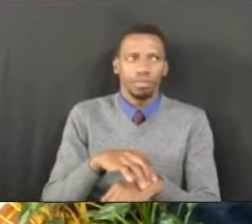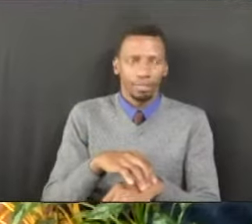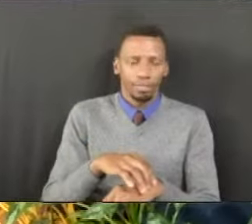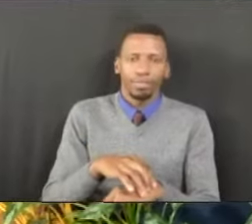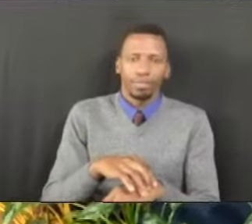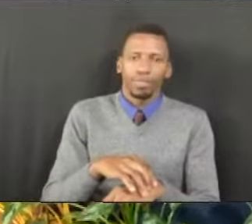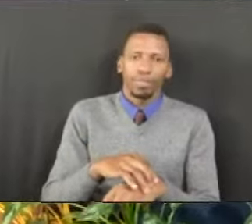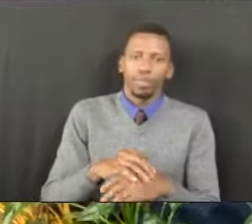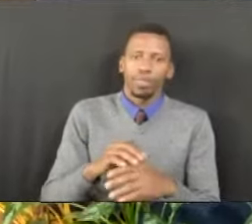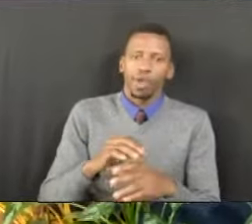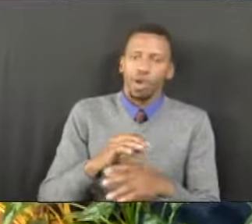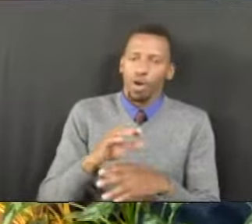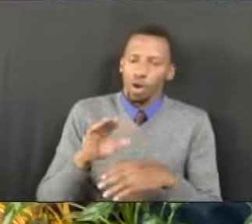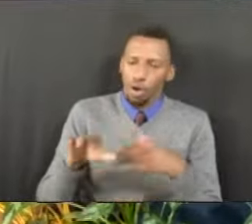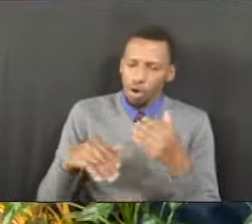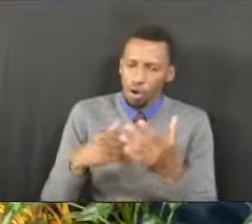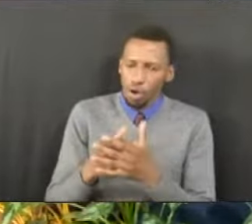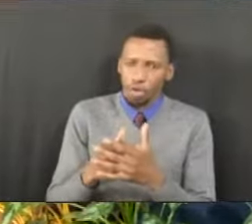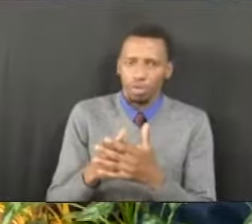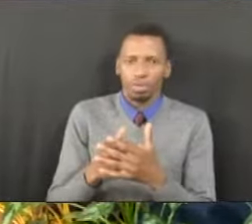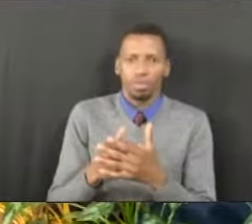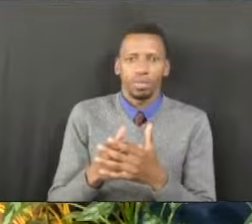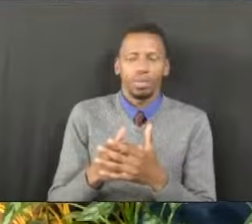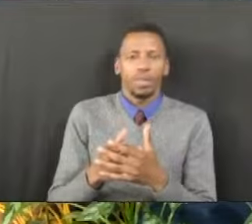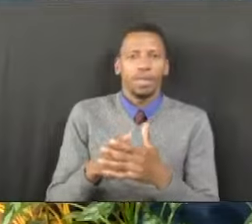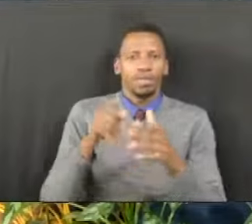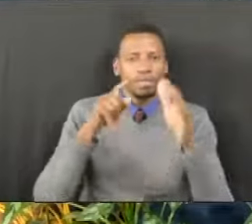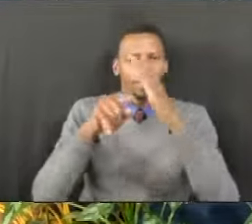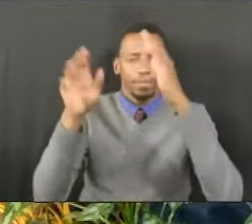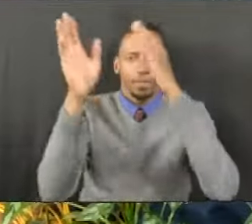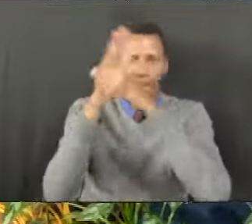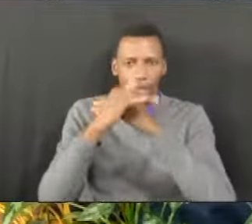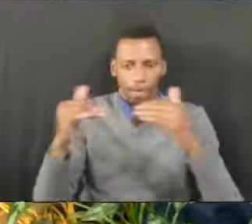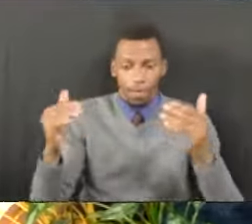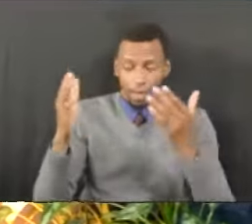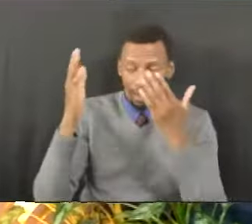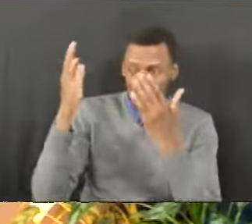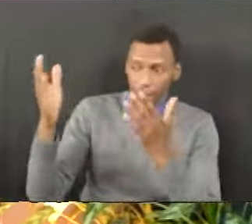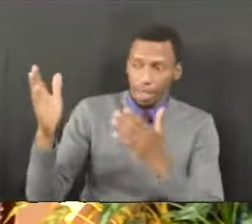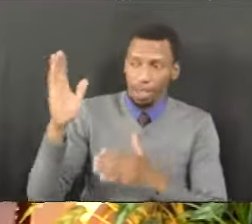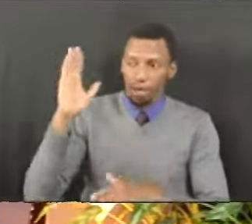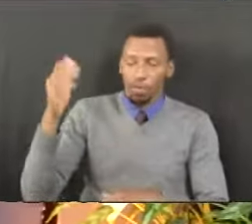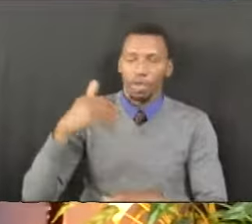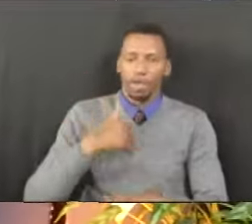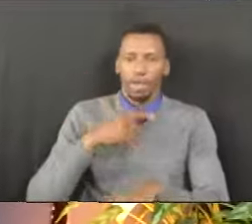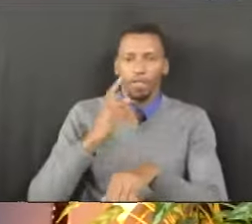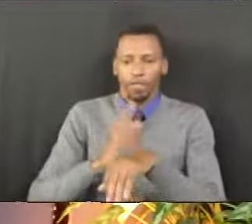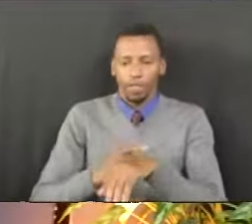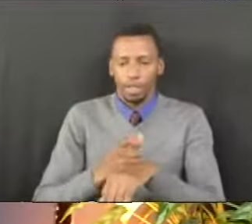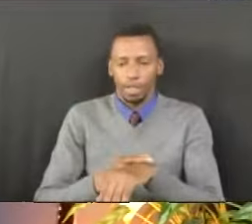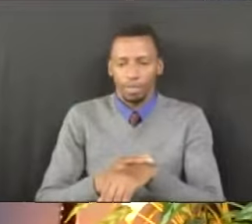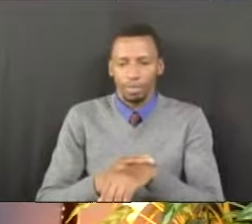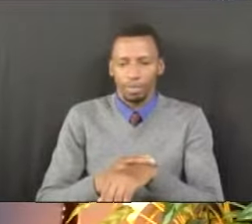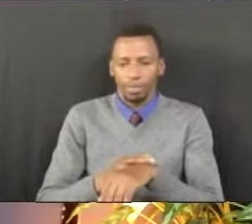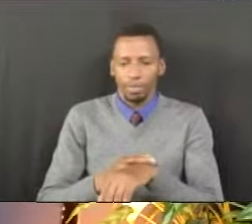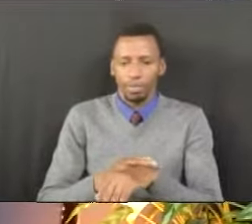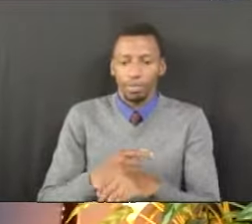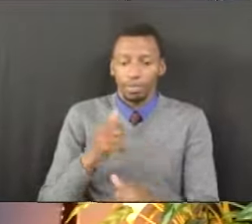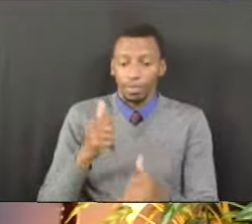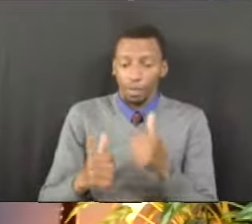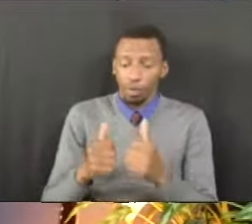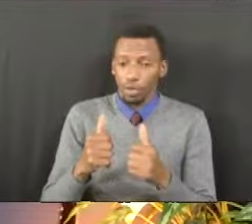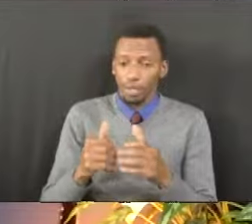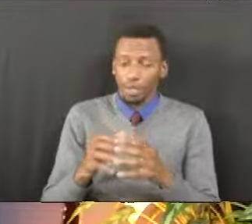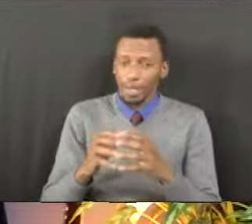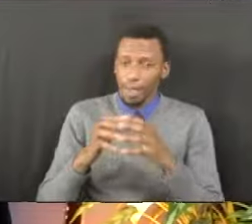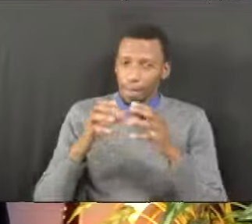the Holy City, and in the Holy City we will have a time that will be so much greater